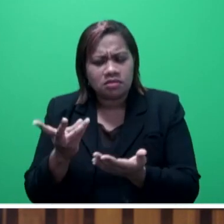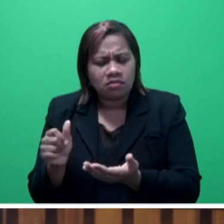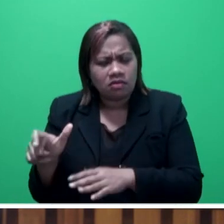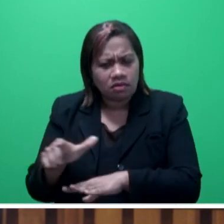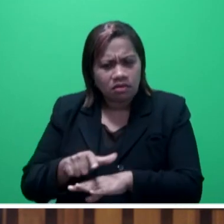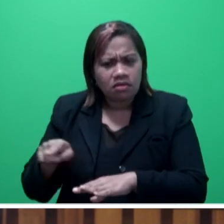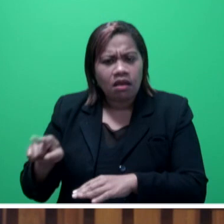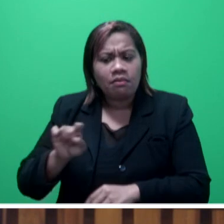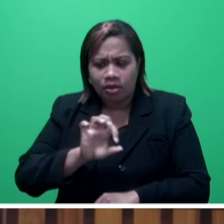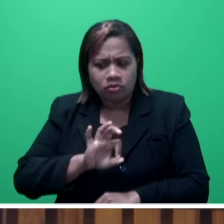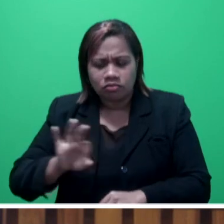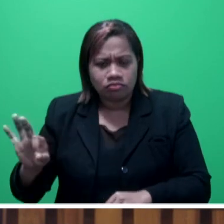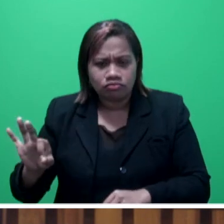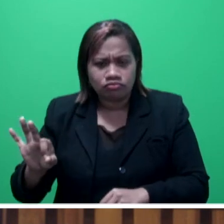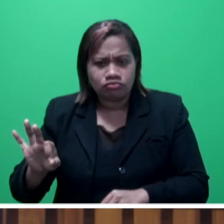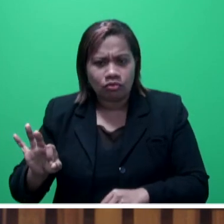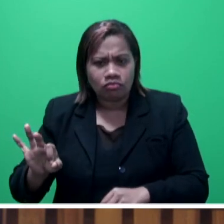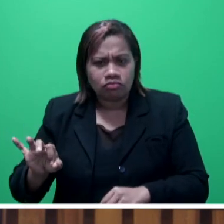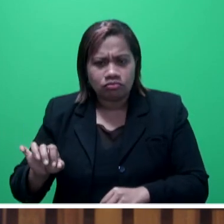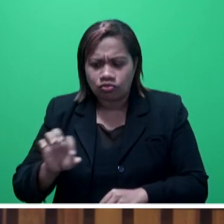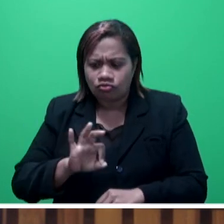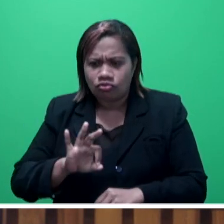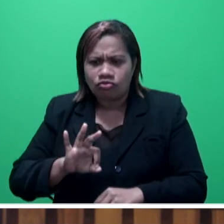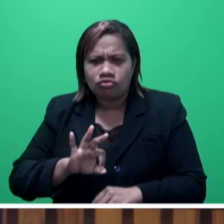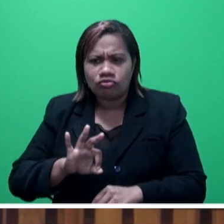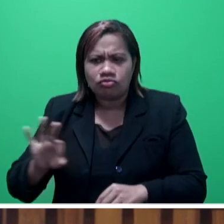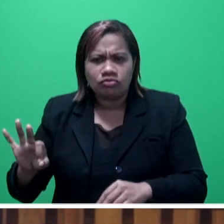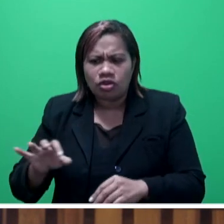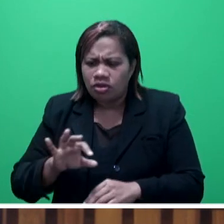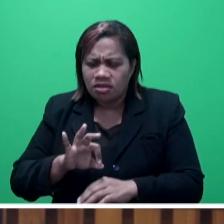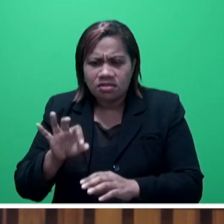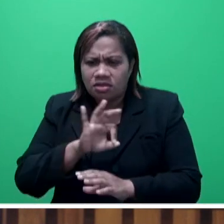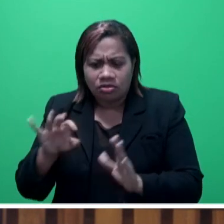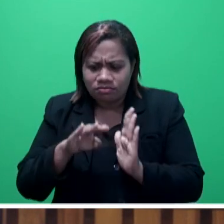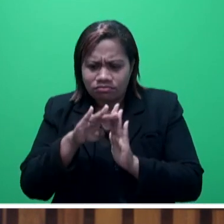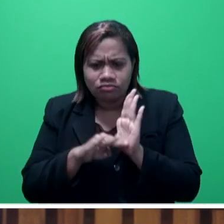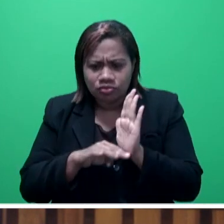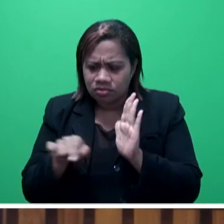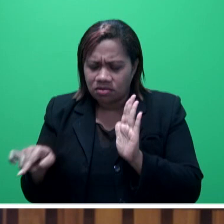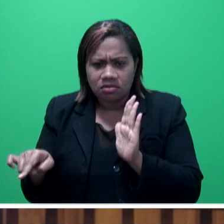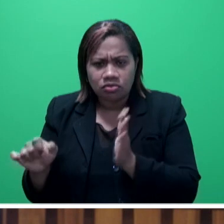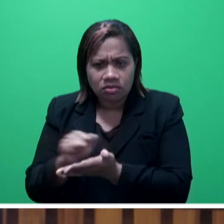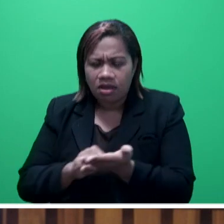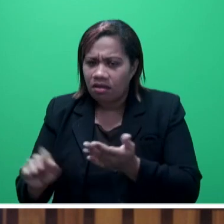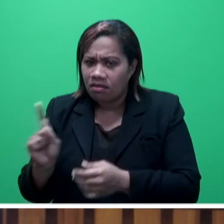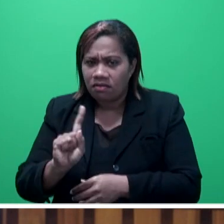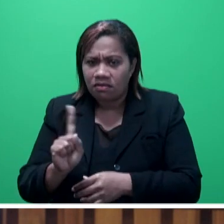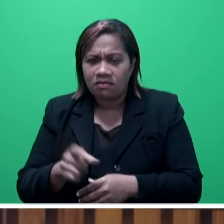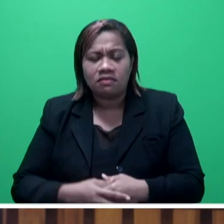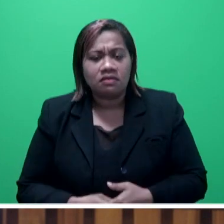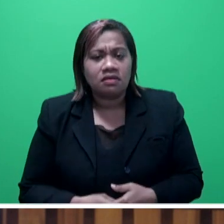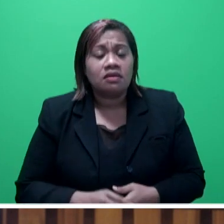entitled to it. So there's a lot of sort of things in the closet that's yet to be eked out. But